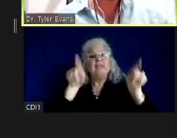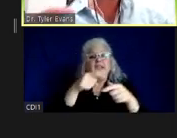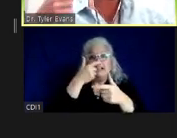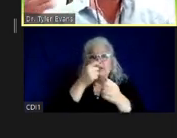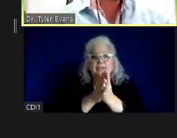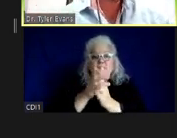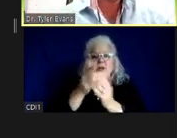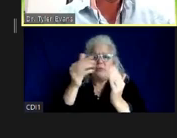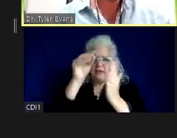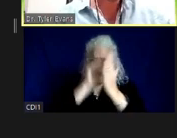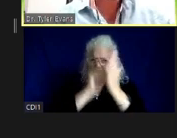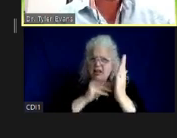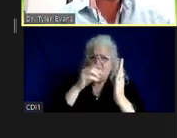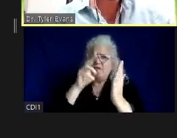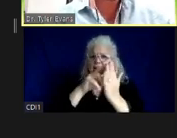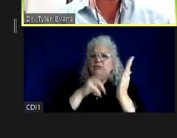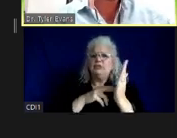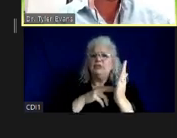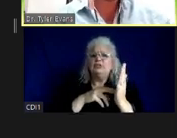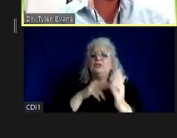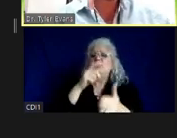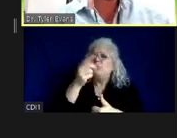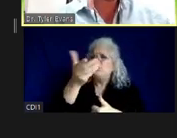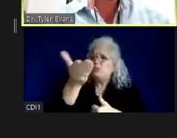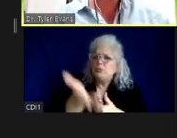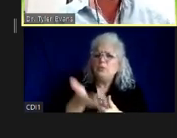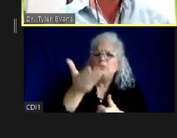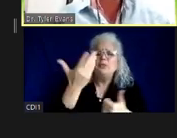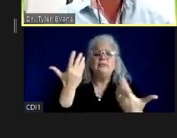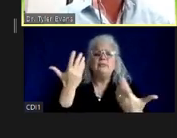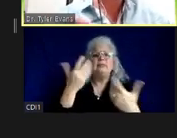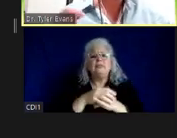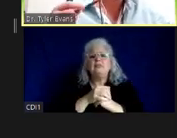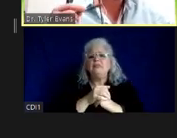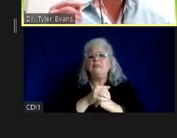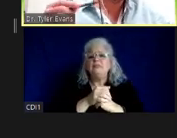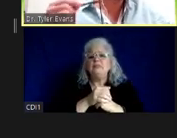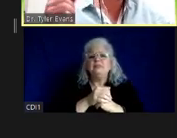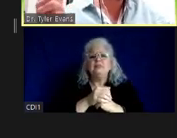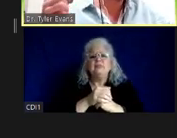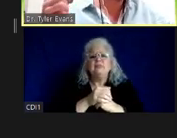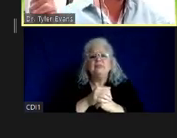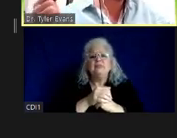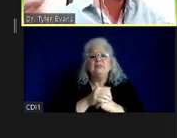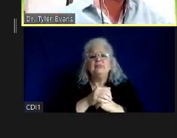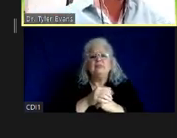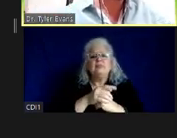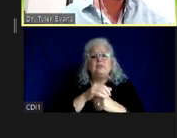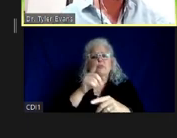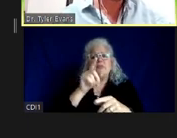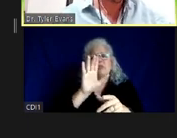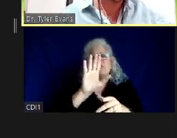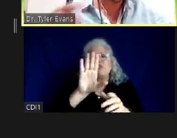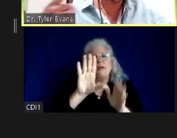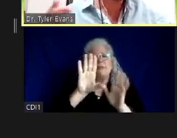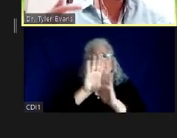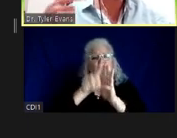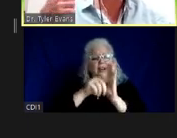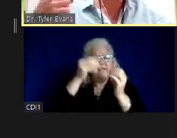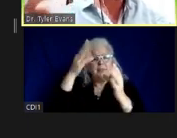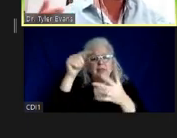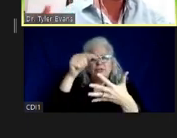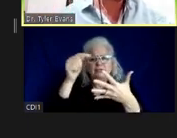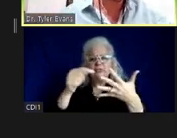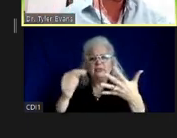your background, some demographic information. And then that, once we're ready for those